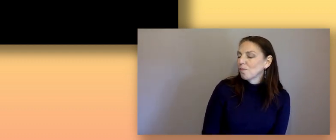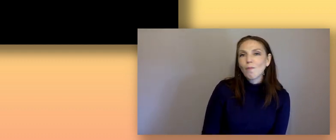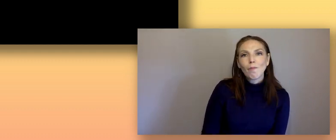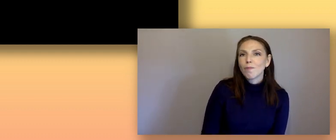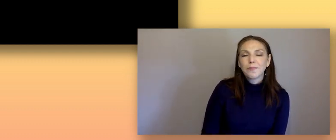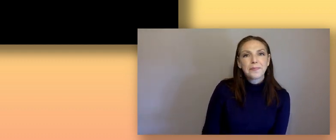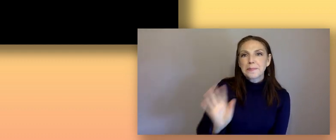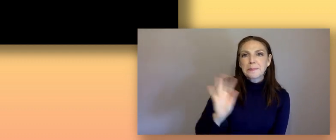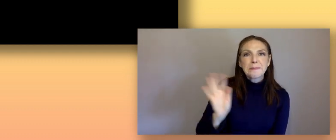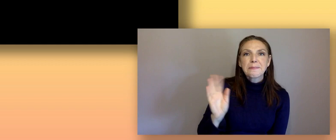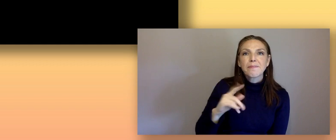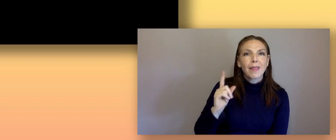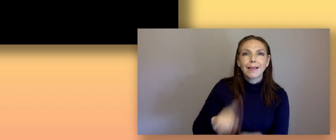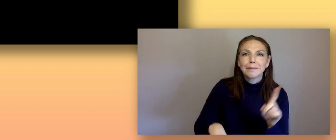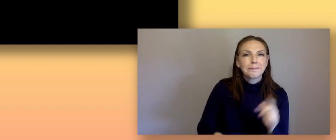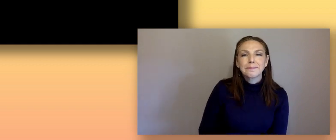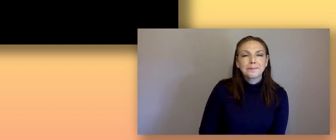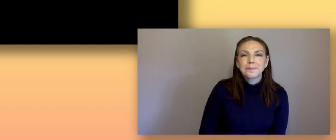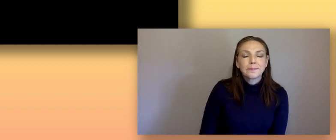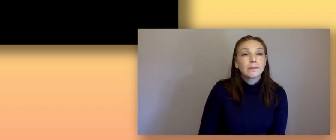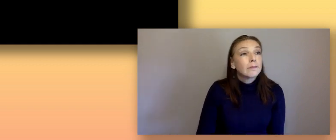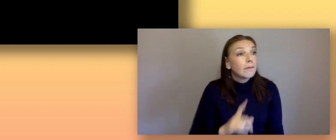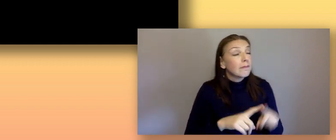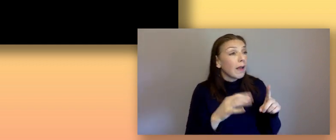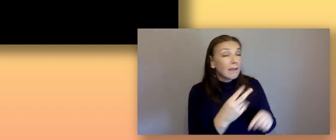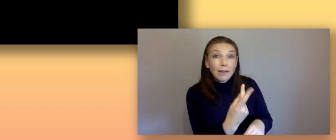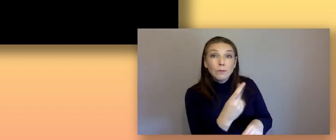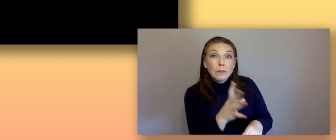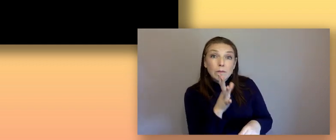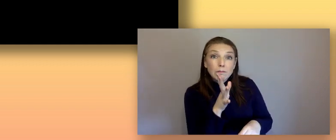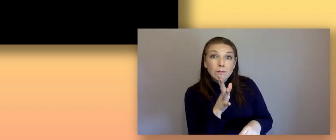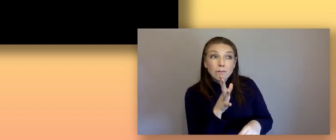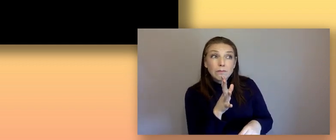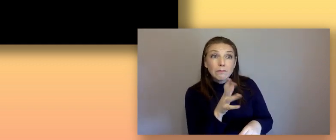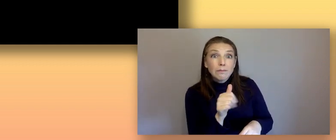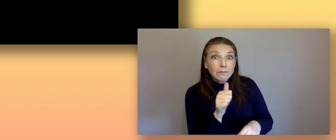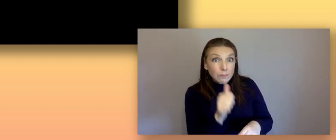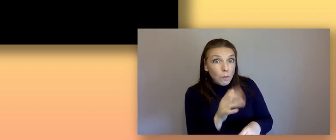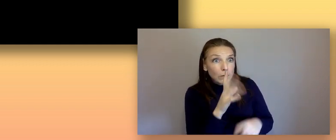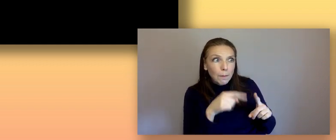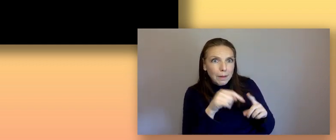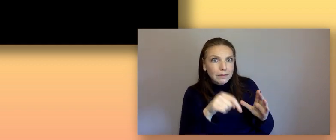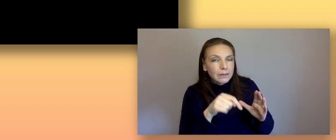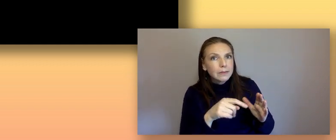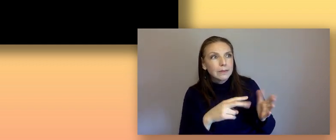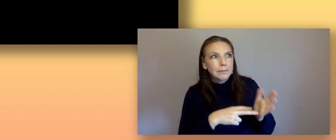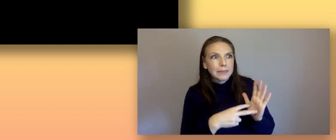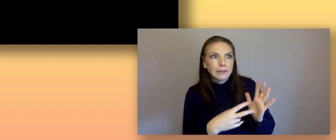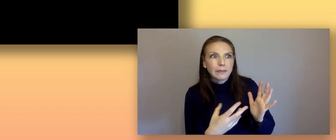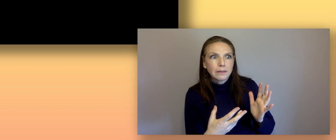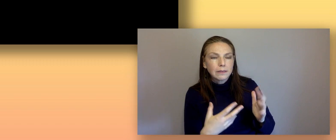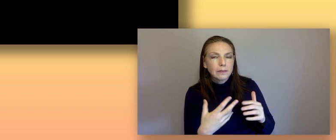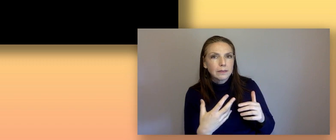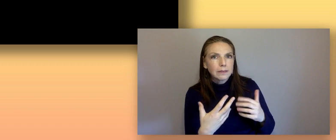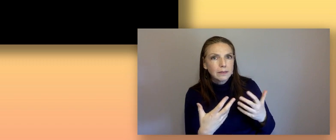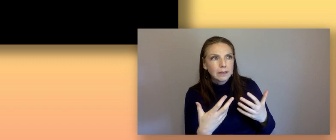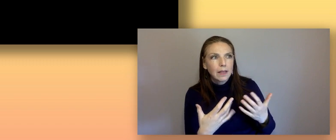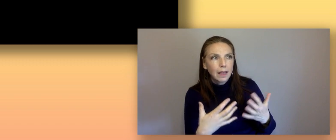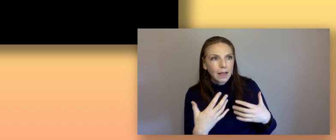No, God, let's not. Okay. But if we don't, then we didn't. Then